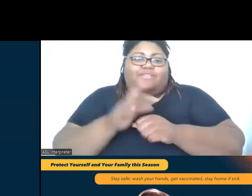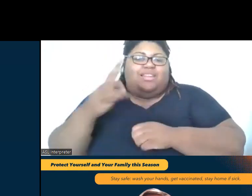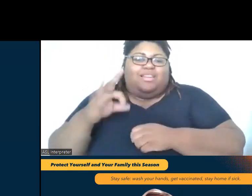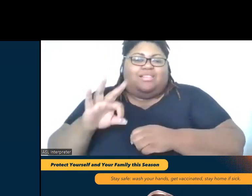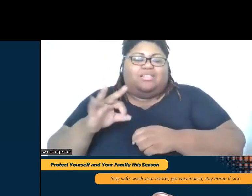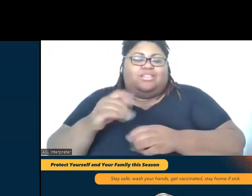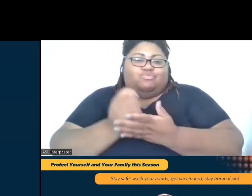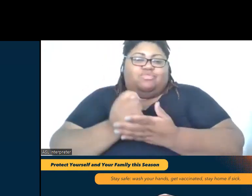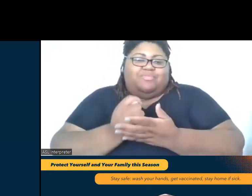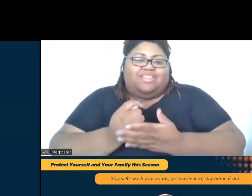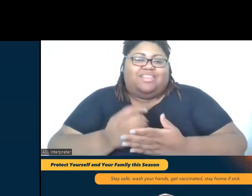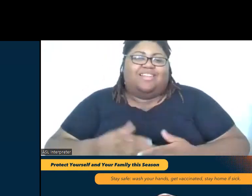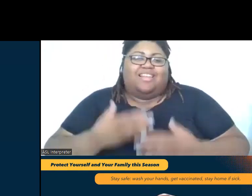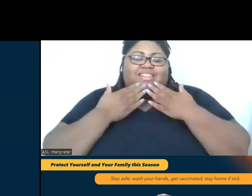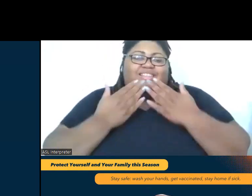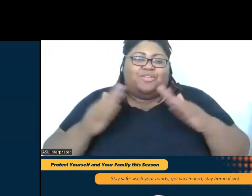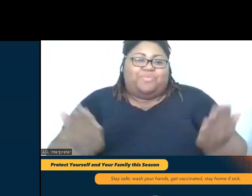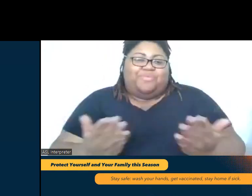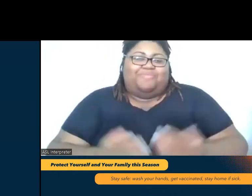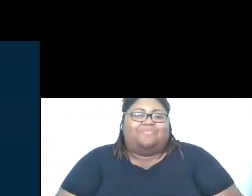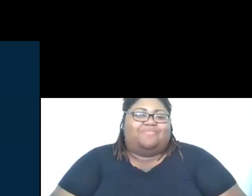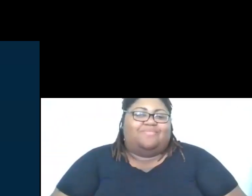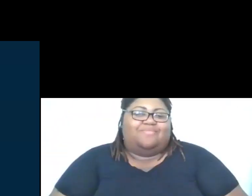you, Dr. Nguyen.